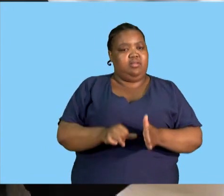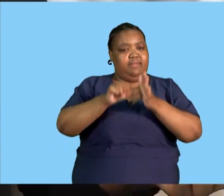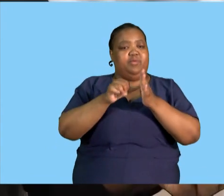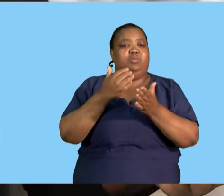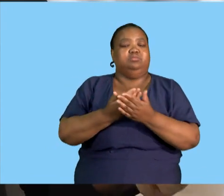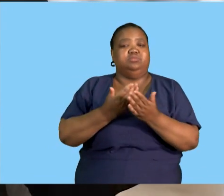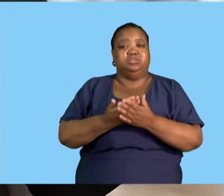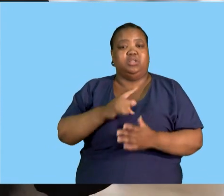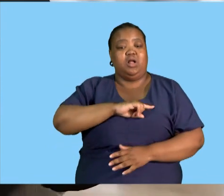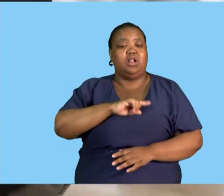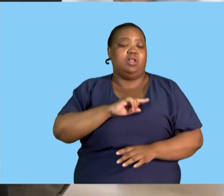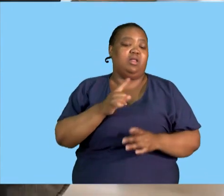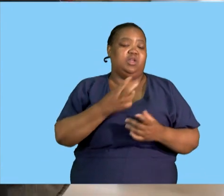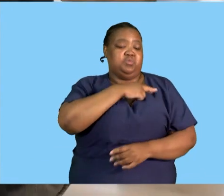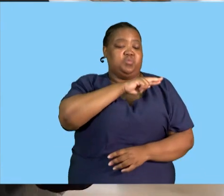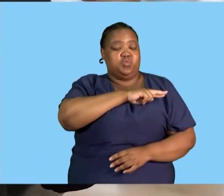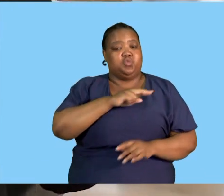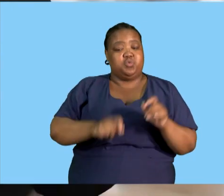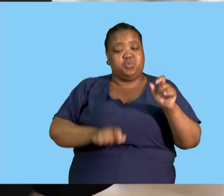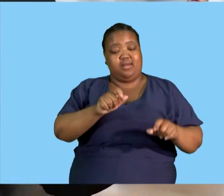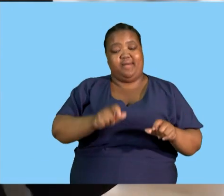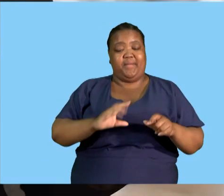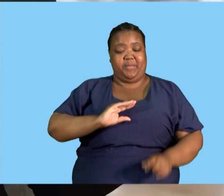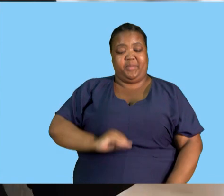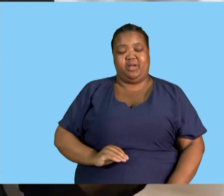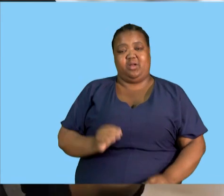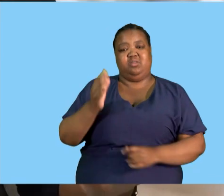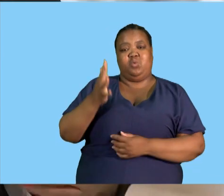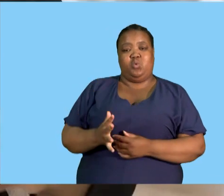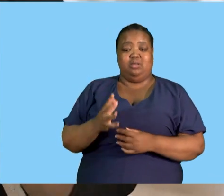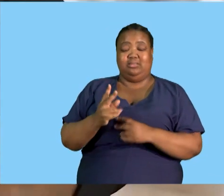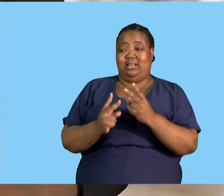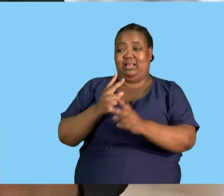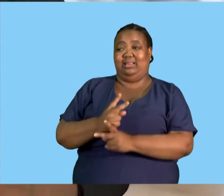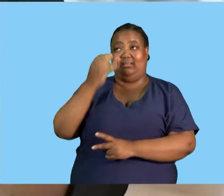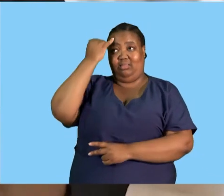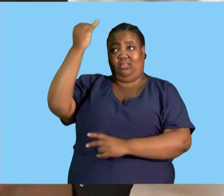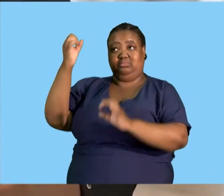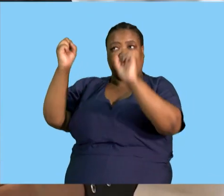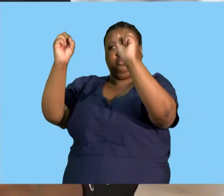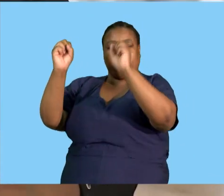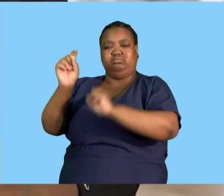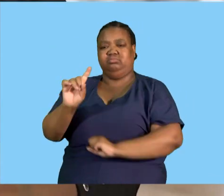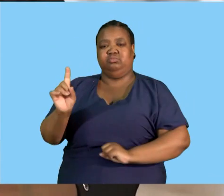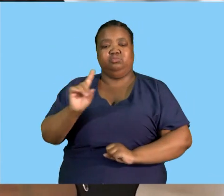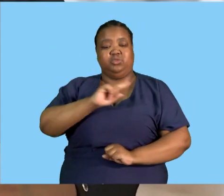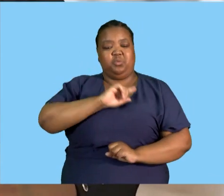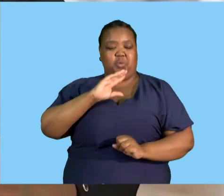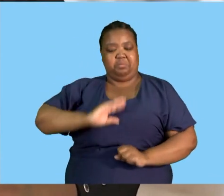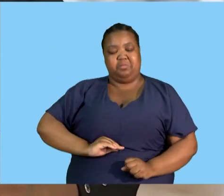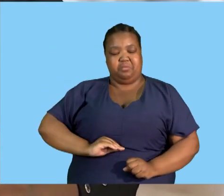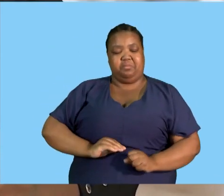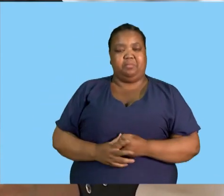to be discouraged, and it's going to be difficult for them to come and want to try again. Do you understand?